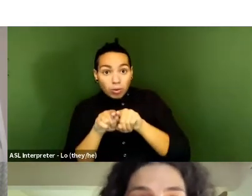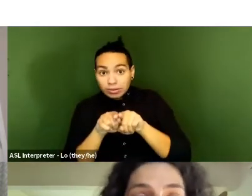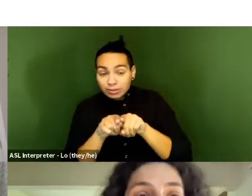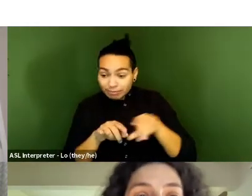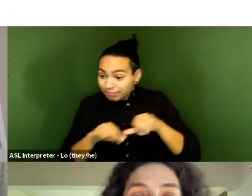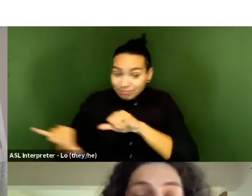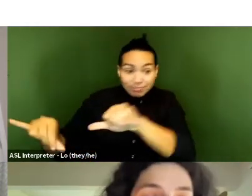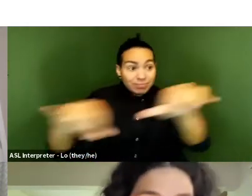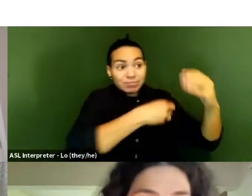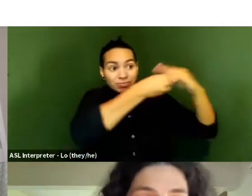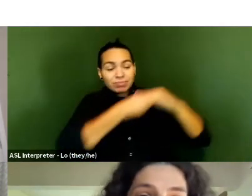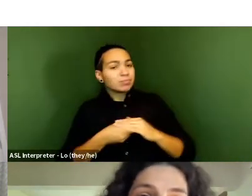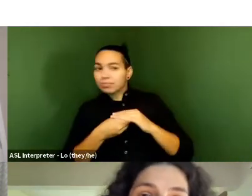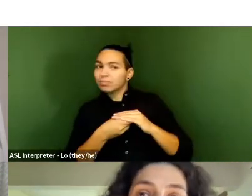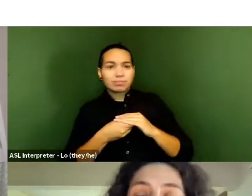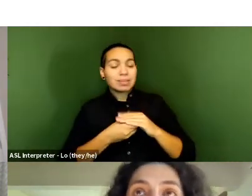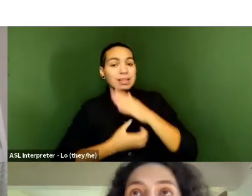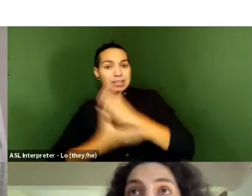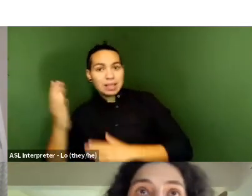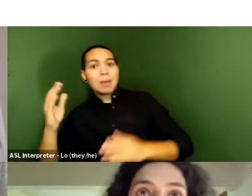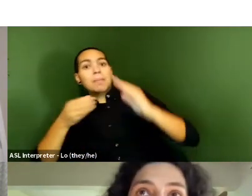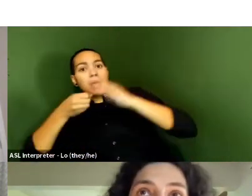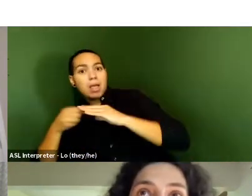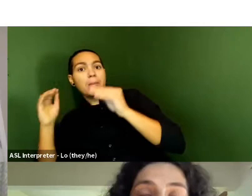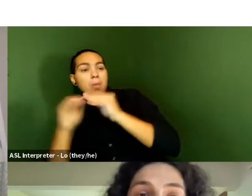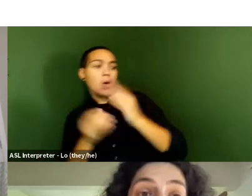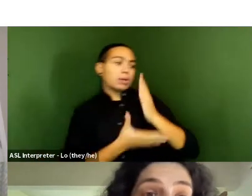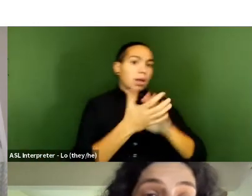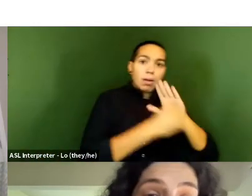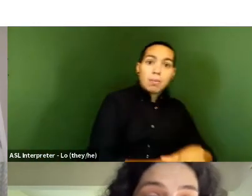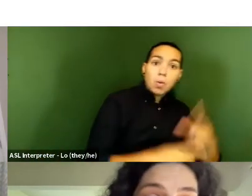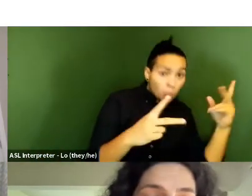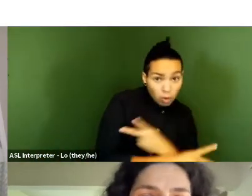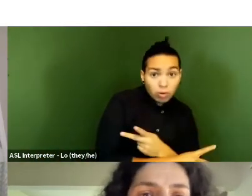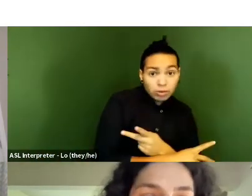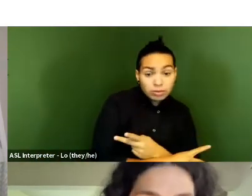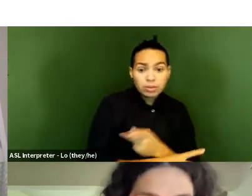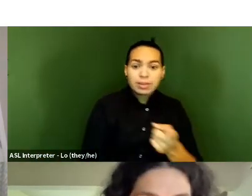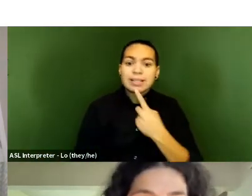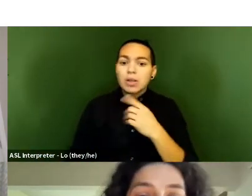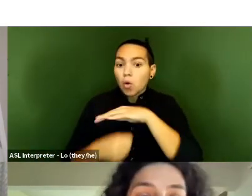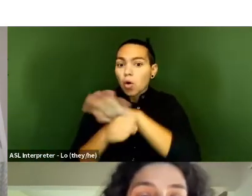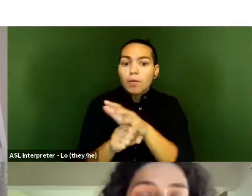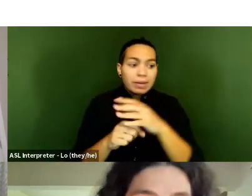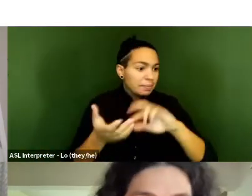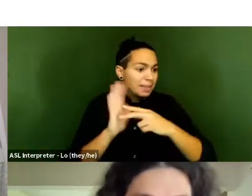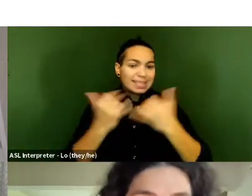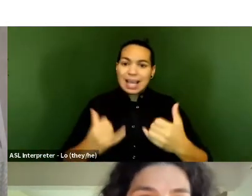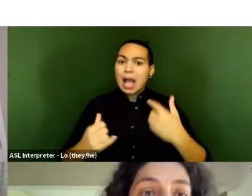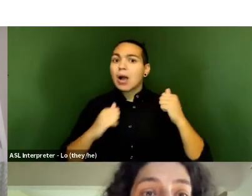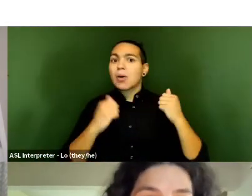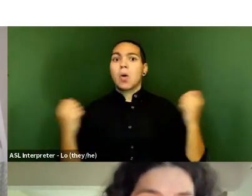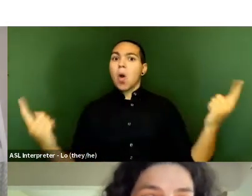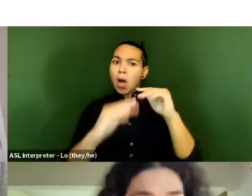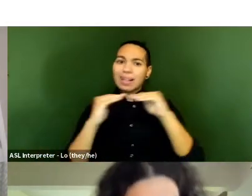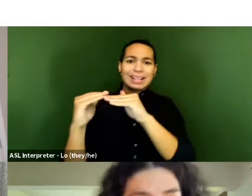us all unanimously. Some people say, oh, climate, even COVID is the great equalizer, and all of these false notions